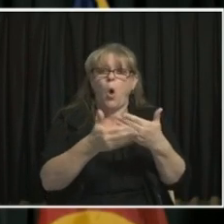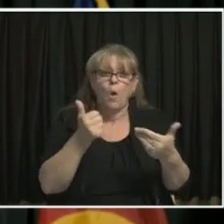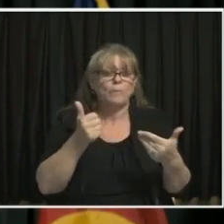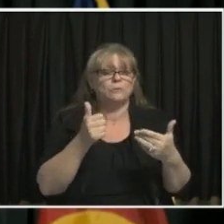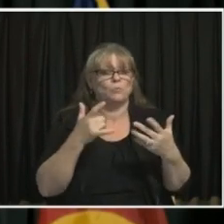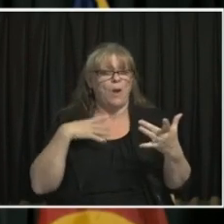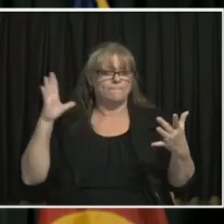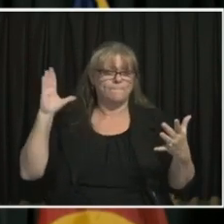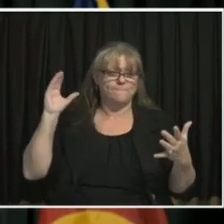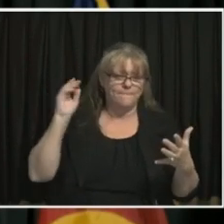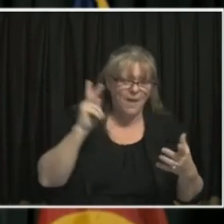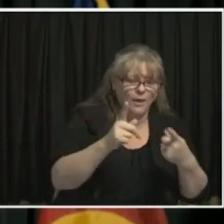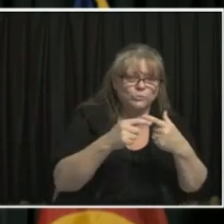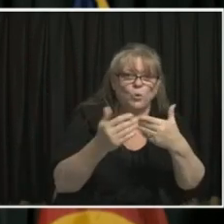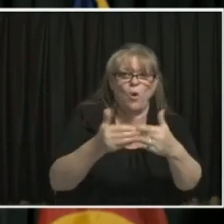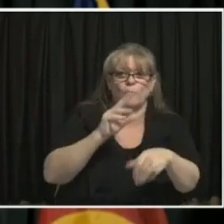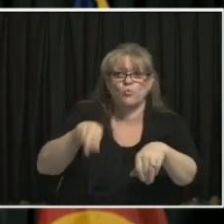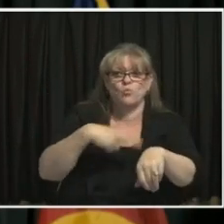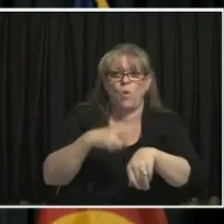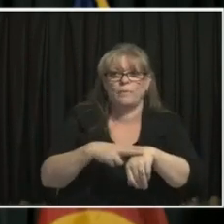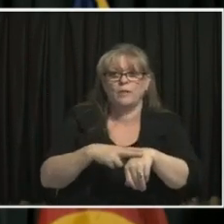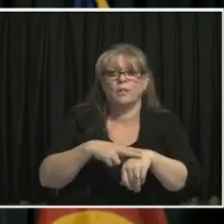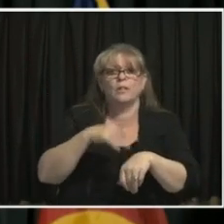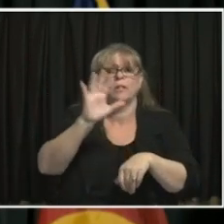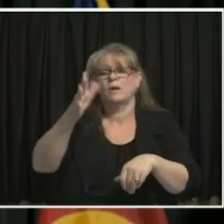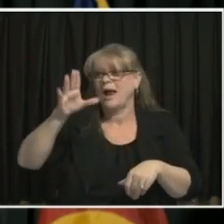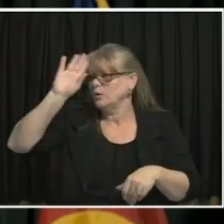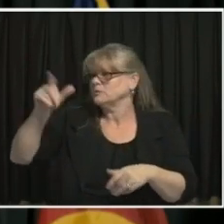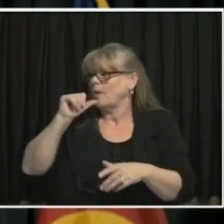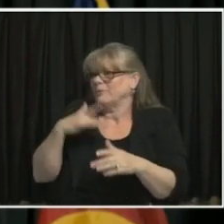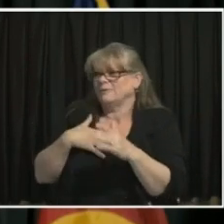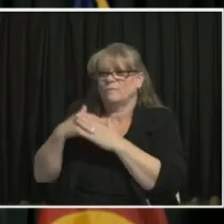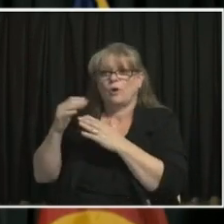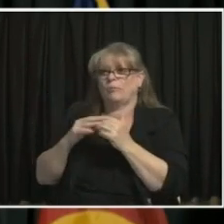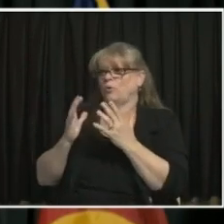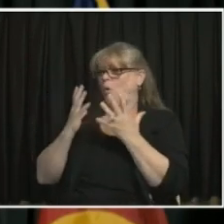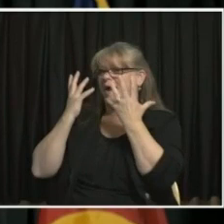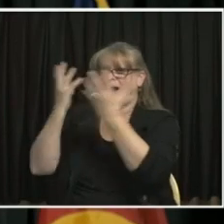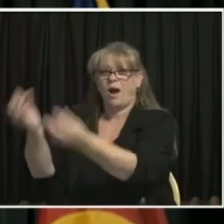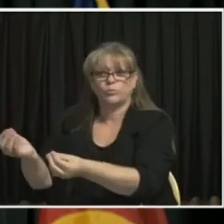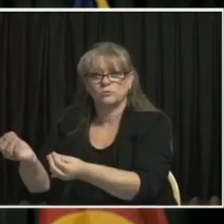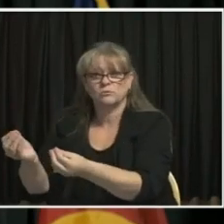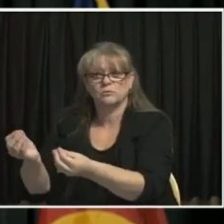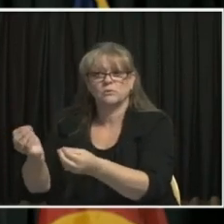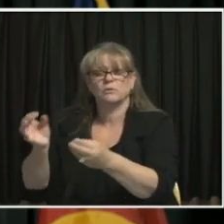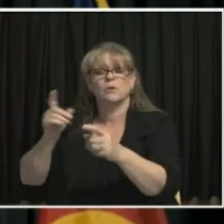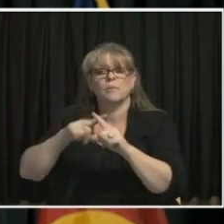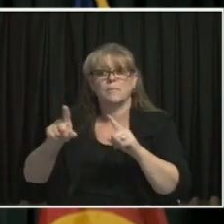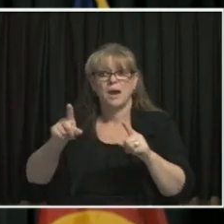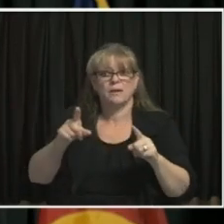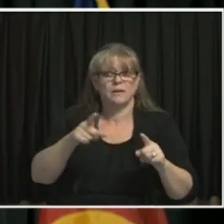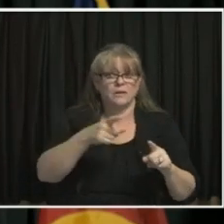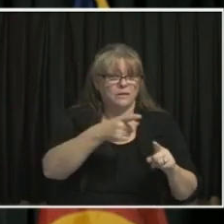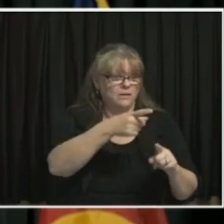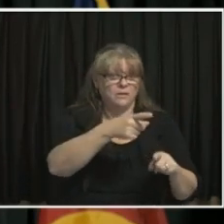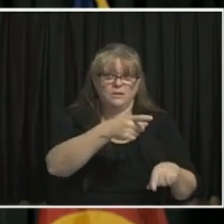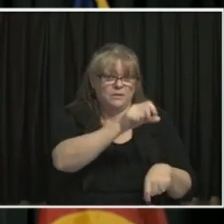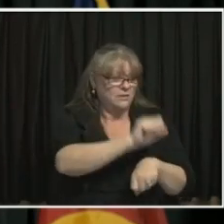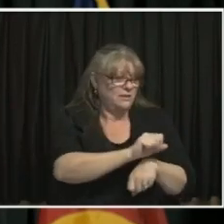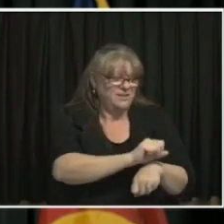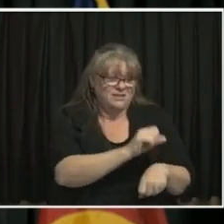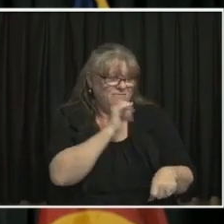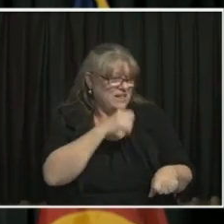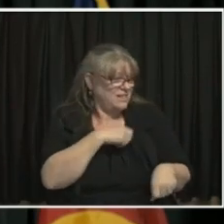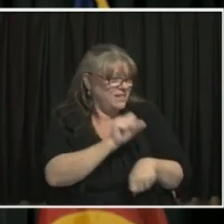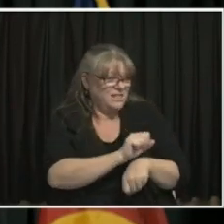getting a haircut, if you're a stylist who's not comfortable giving a haircut, continue to stay at home. But if you are a stylist who wants to